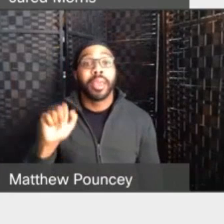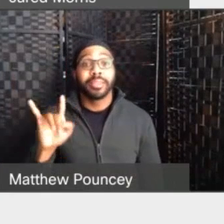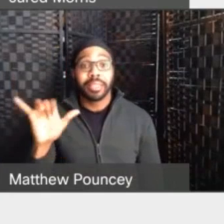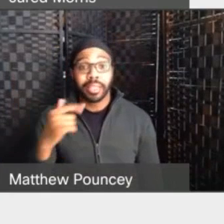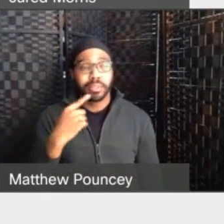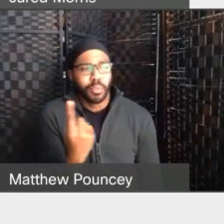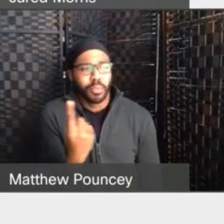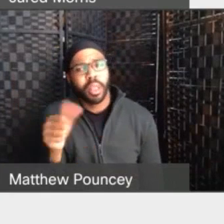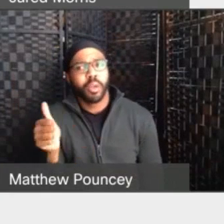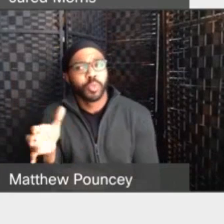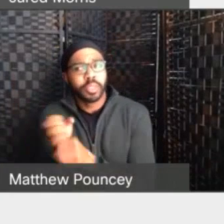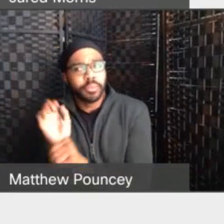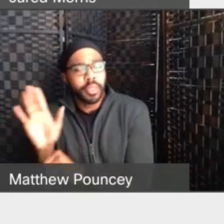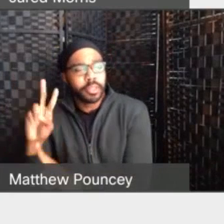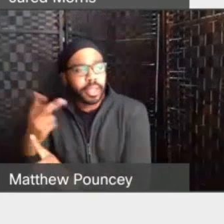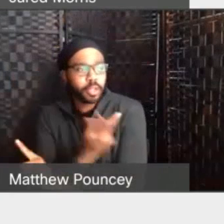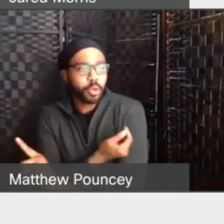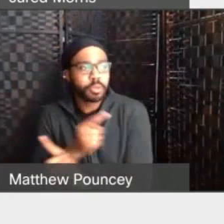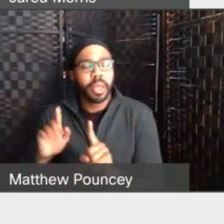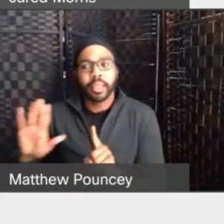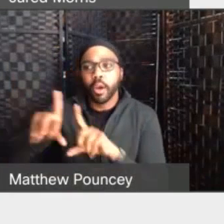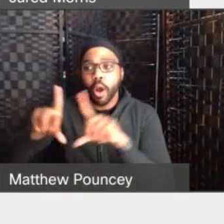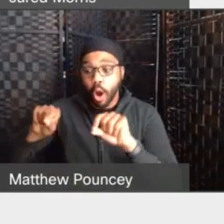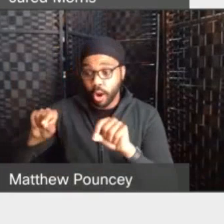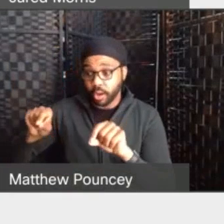their second dose, but the card that they received,